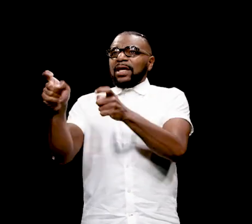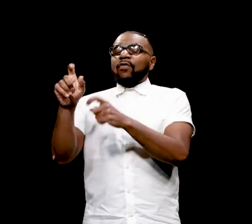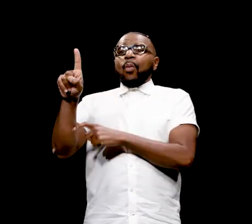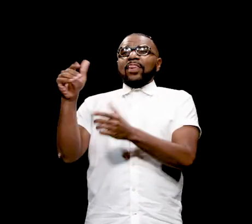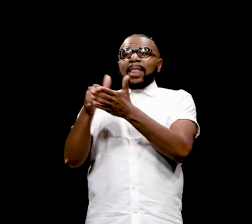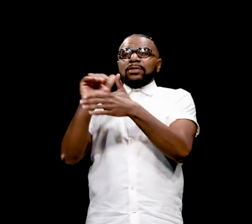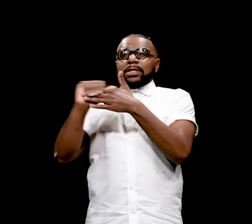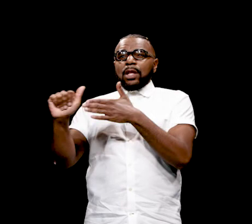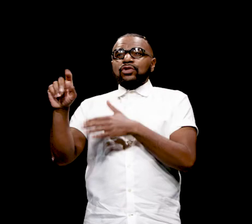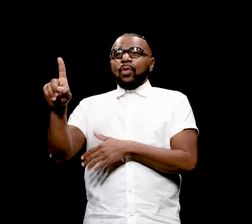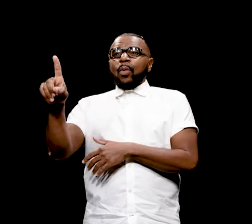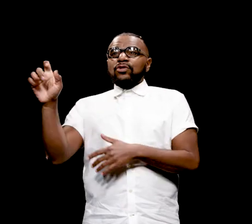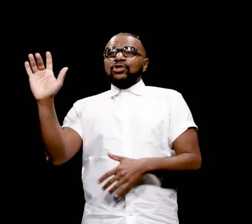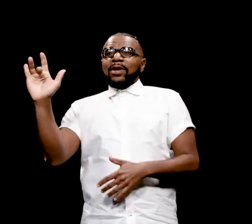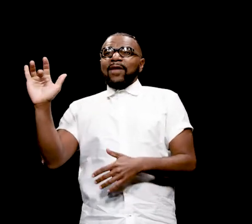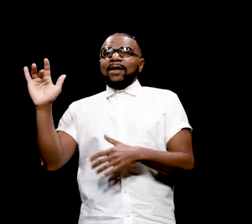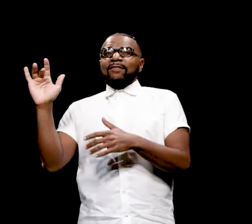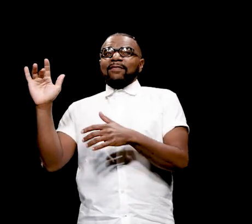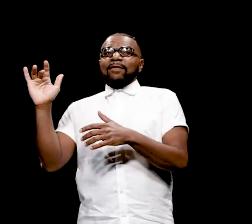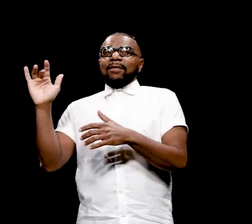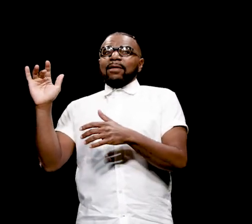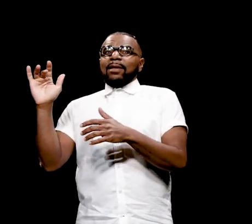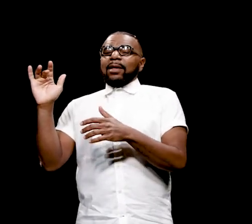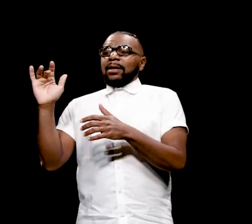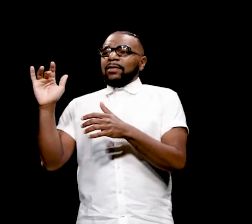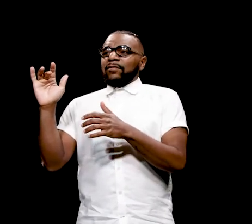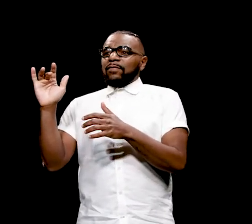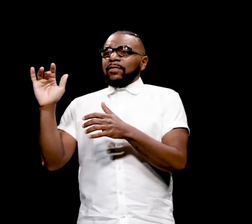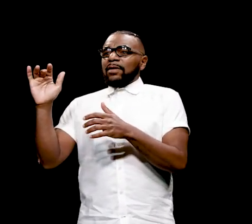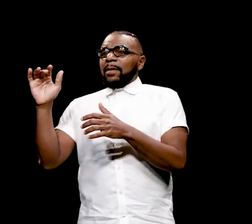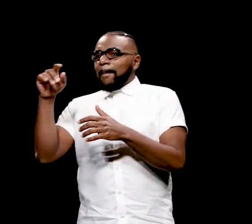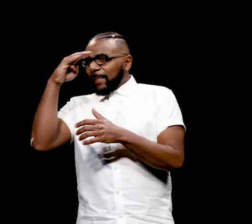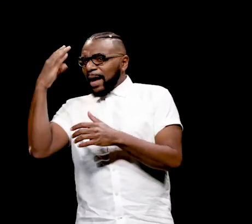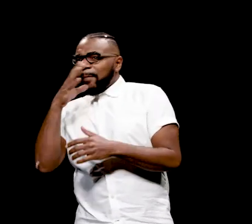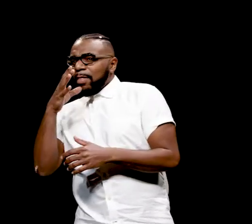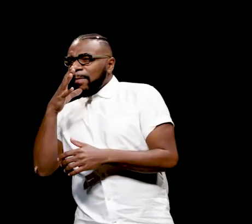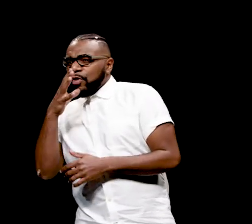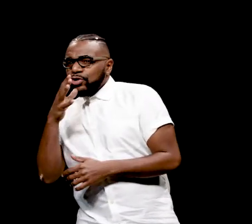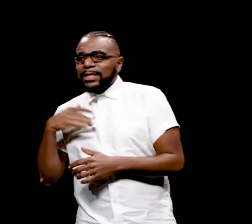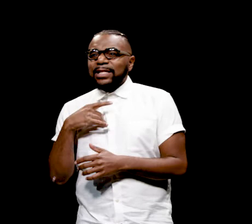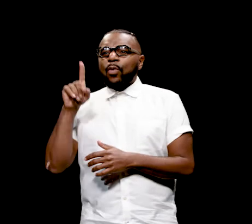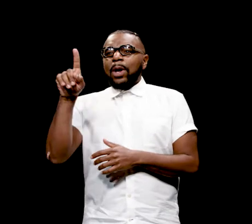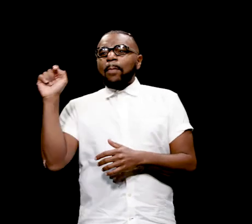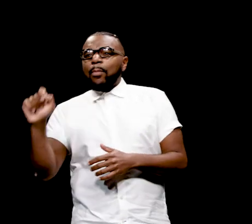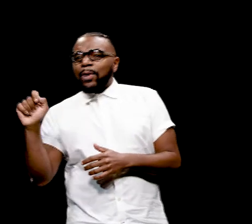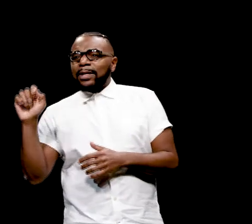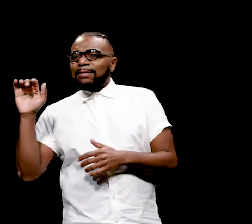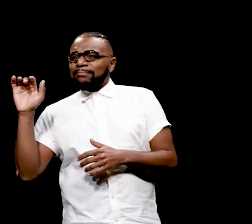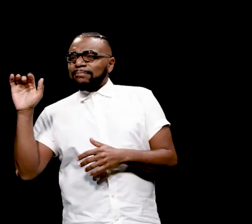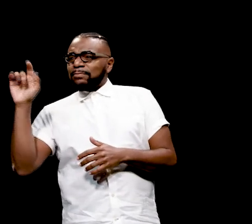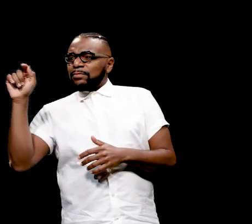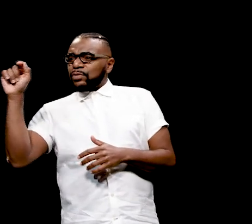to 125 Black mothers is $1.8 million. So just think about what we are not investing in when we